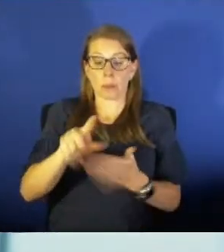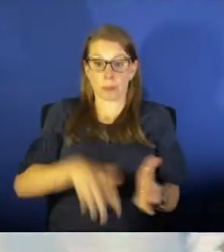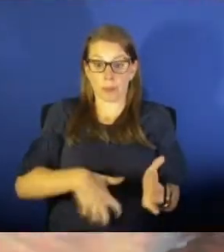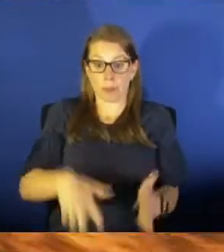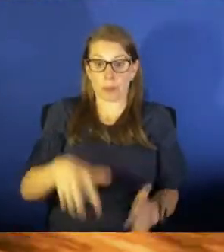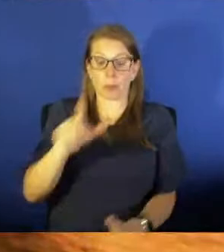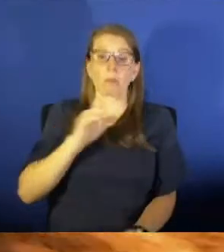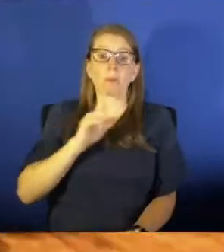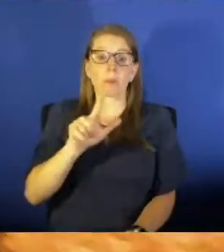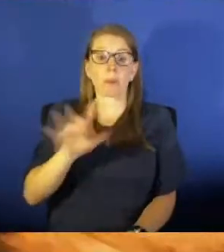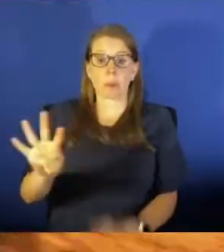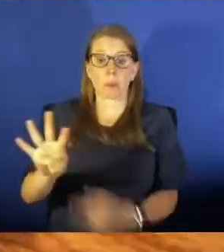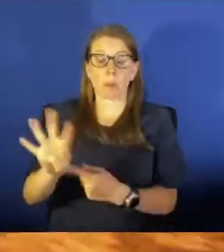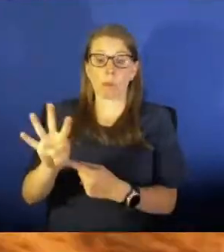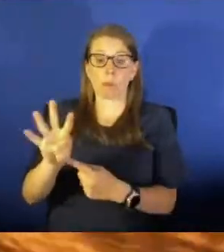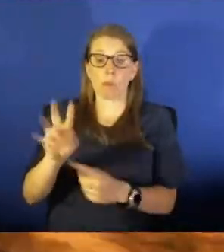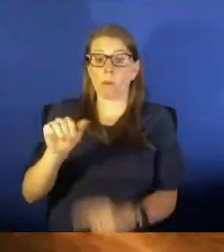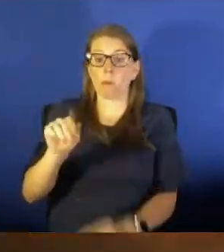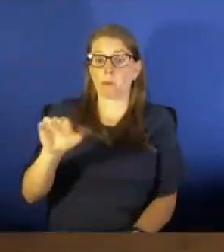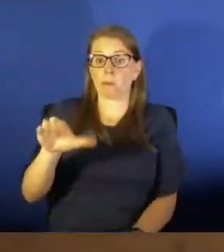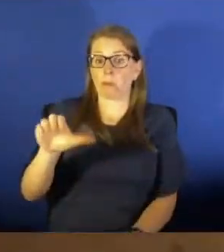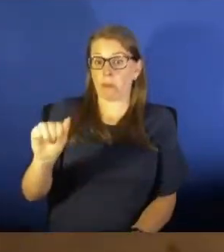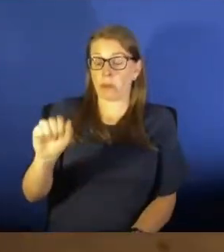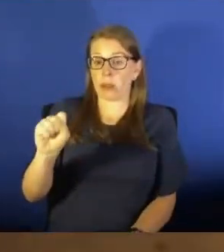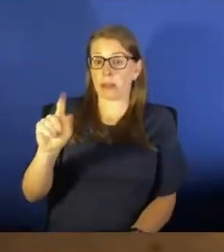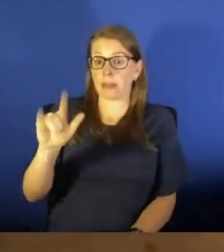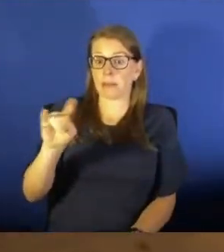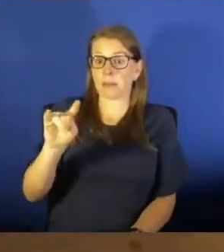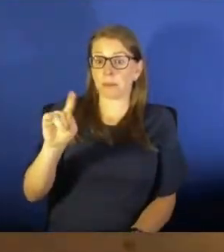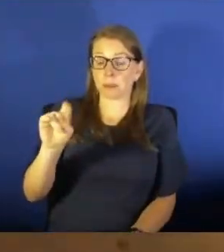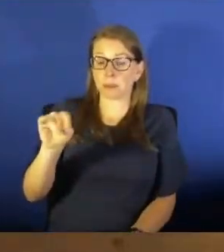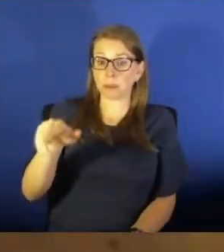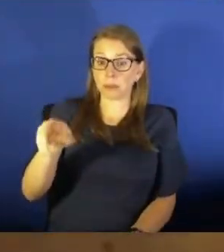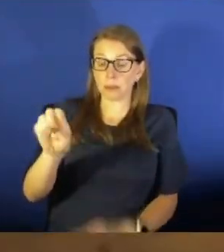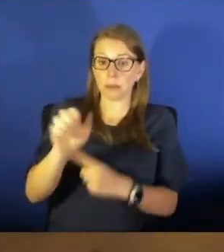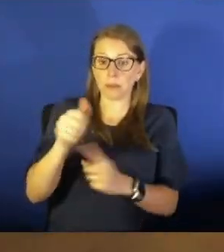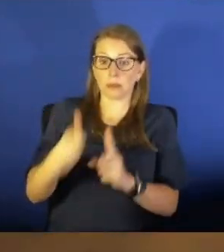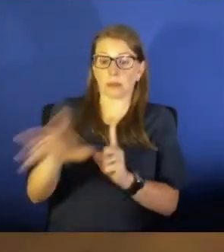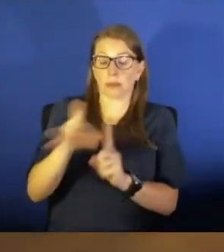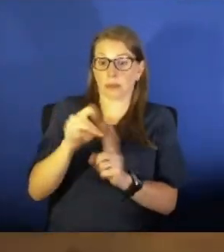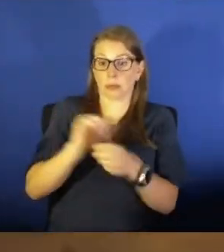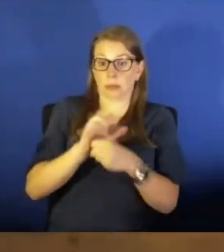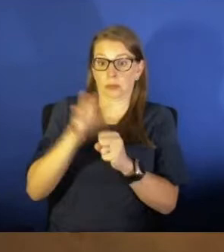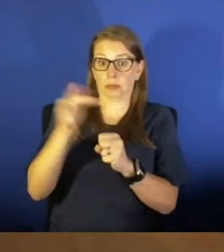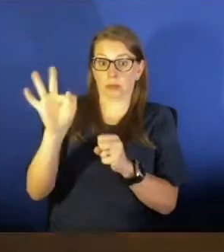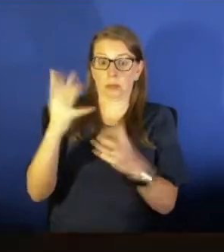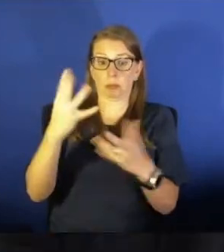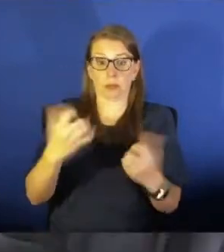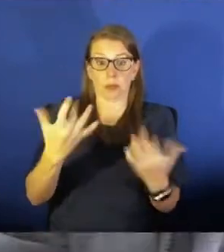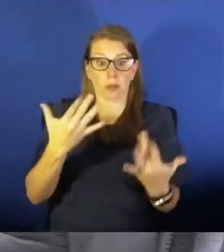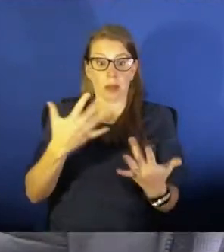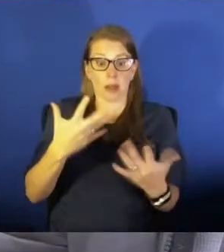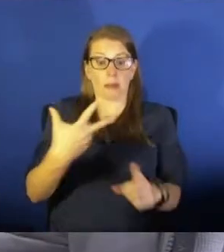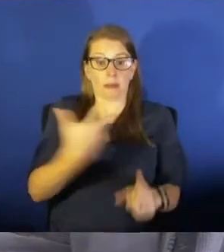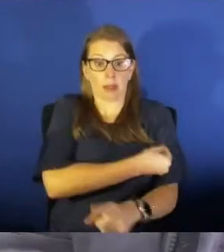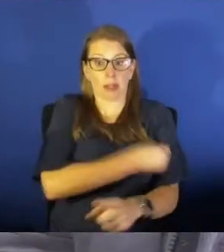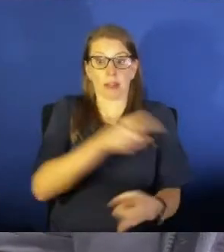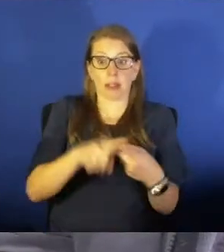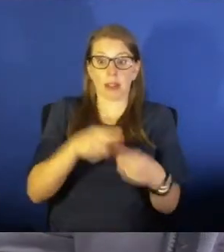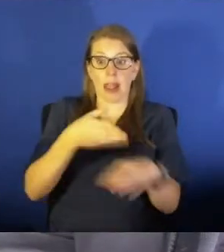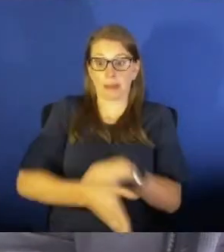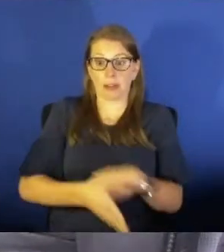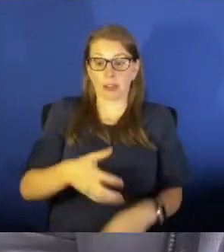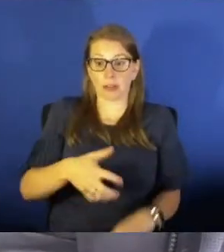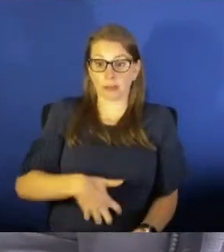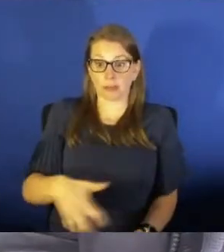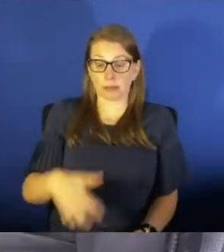Leticia Celestin contracted COVID-19. She wanted to wait to vaccinate until after she delivered. It started with a night